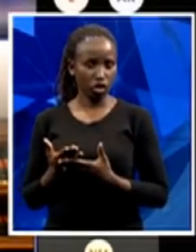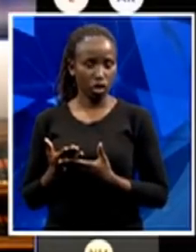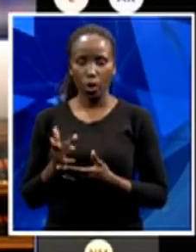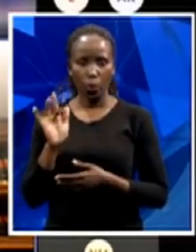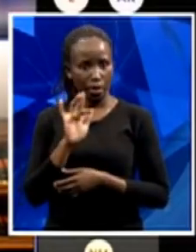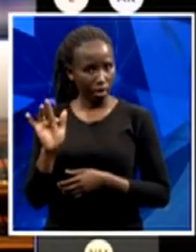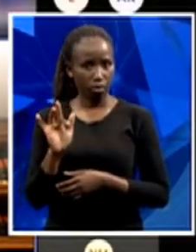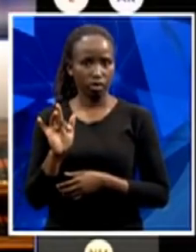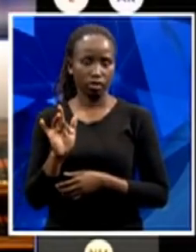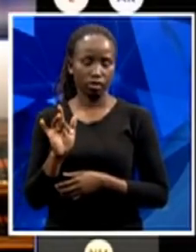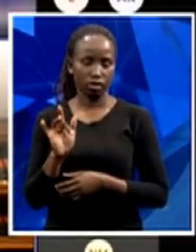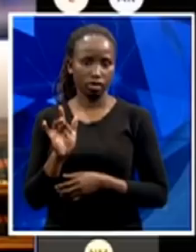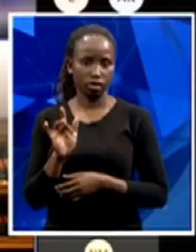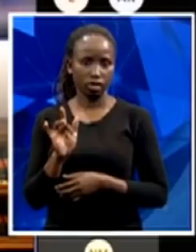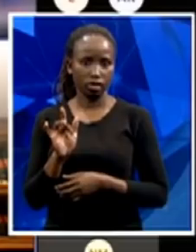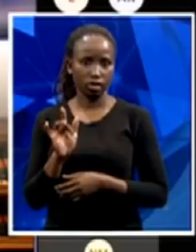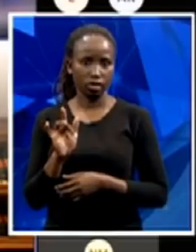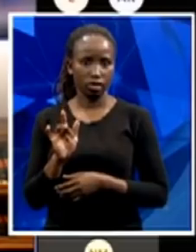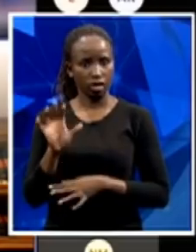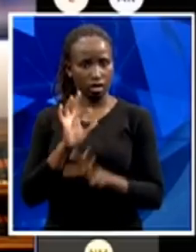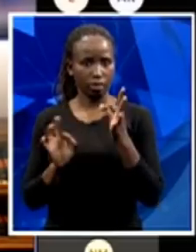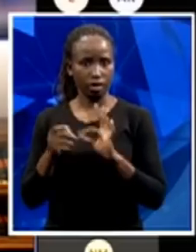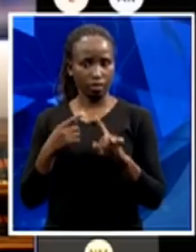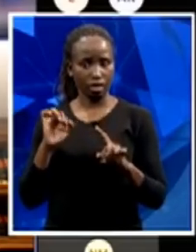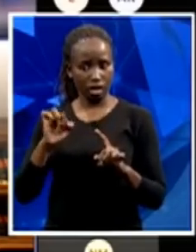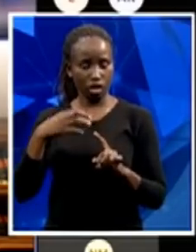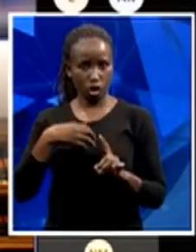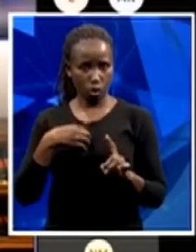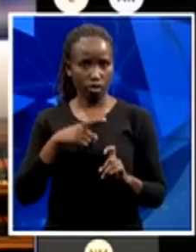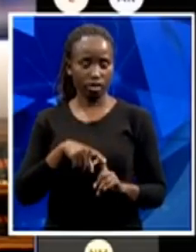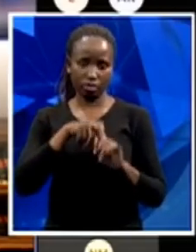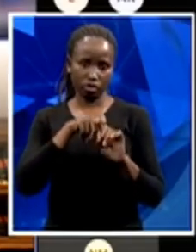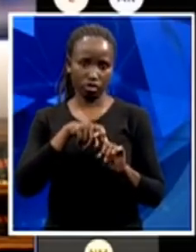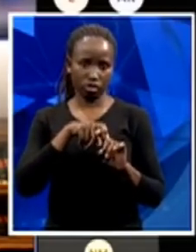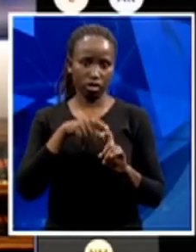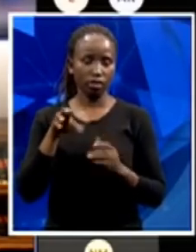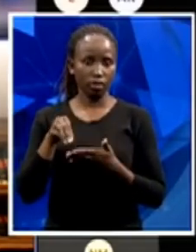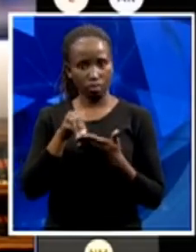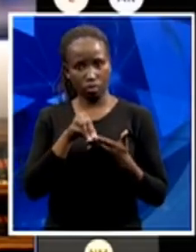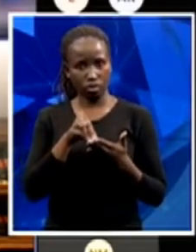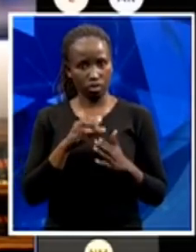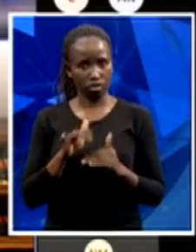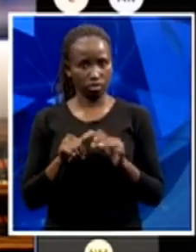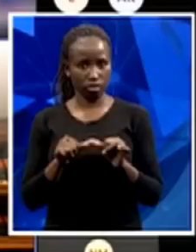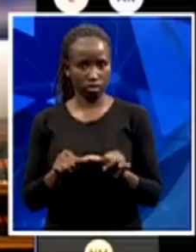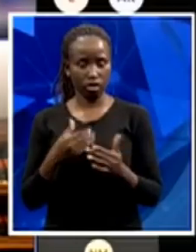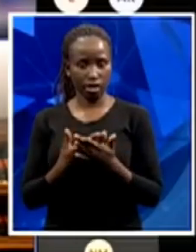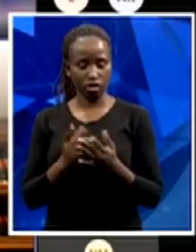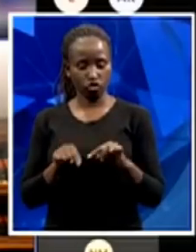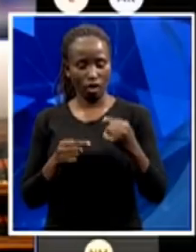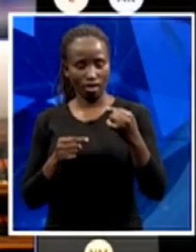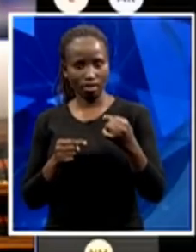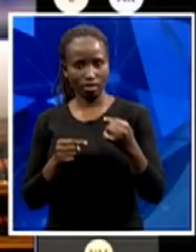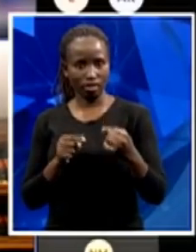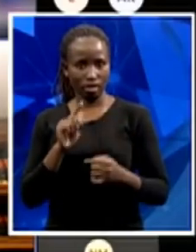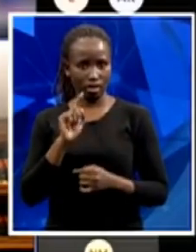suspension and has brought proceedings to challenge that suspension and has not done